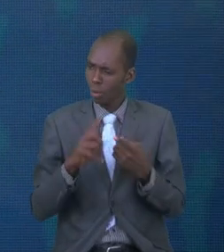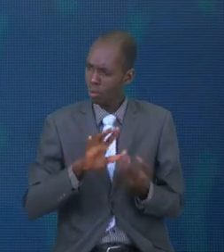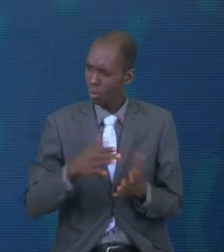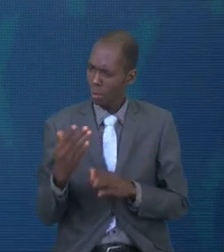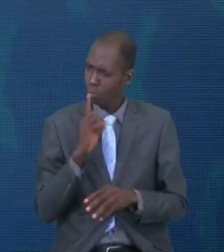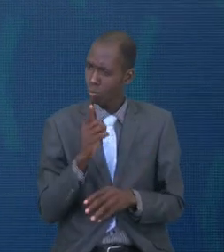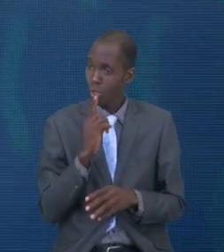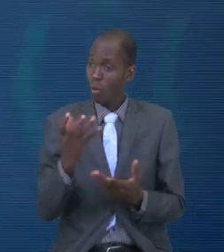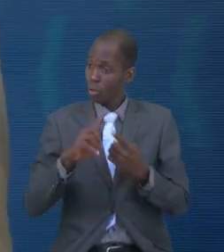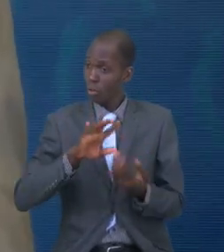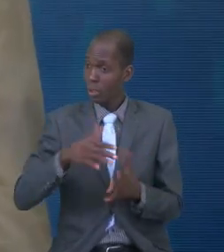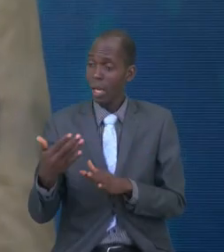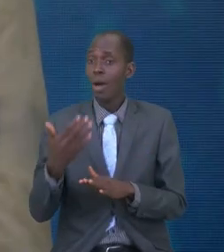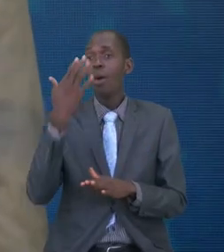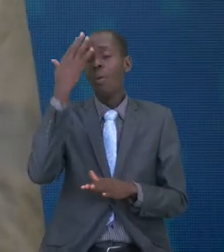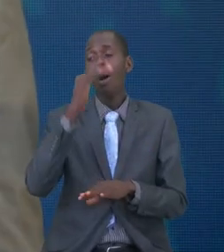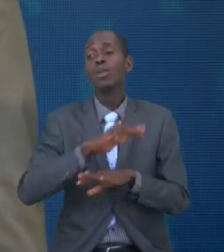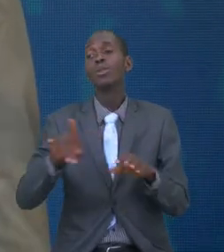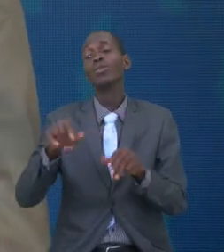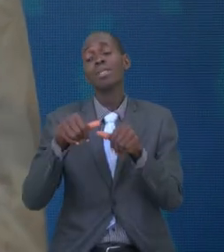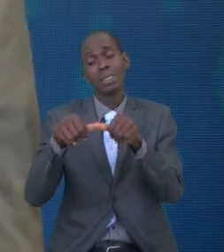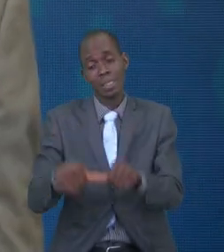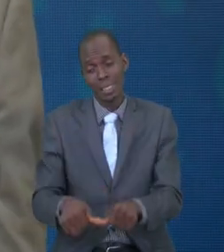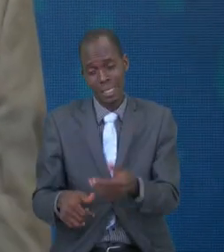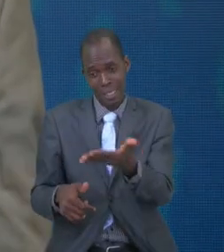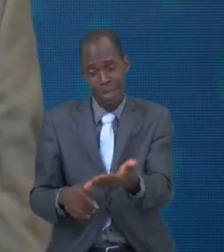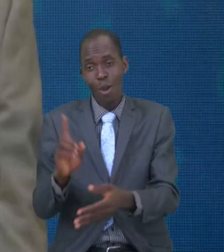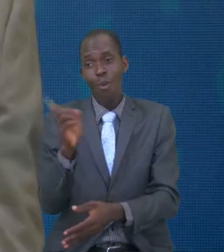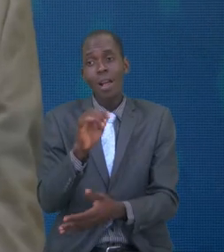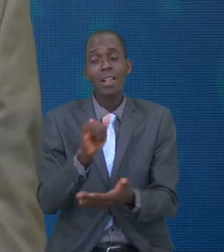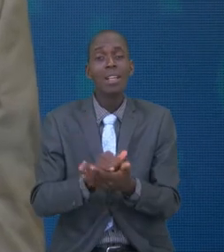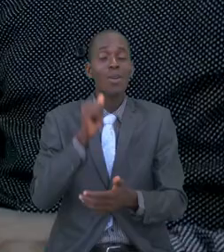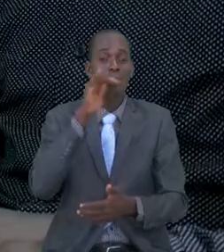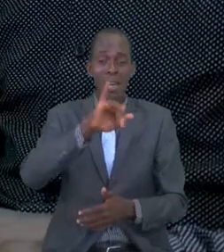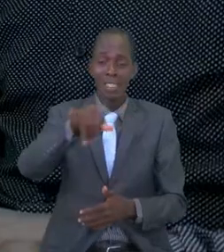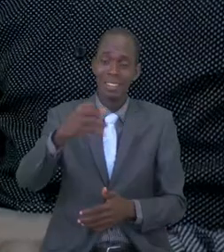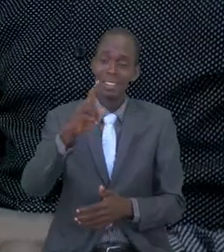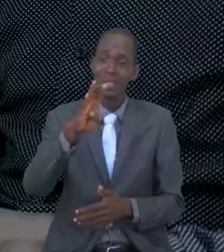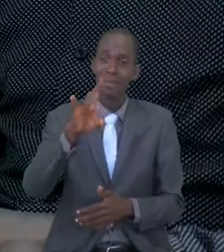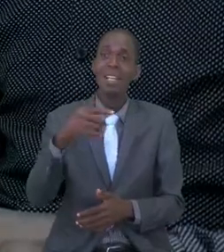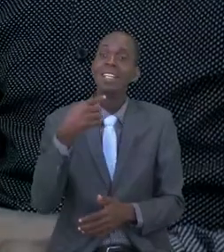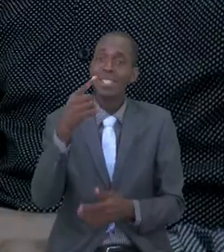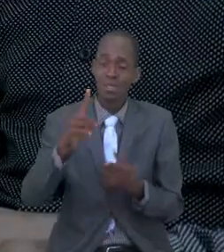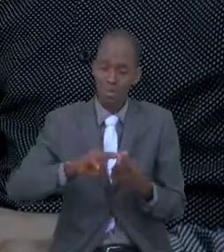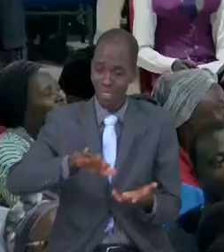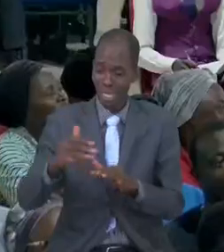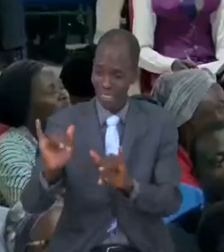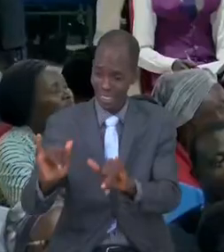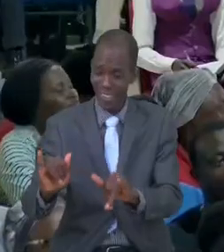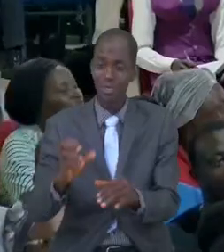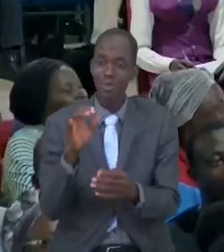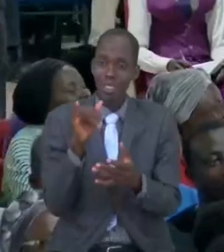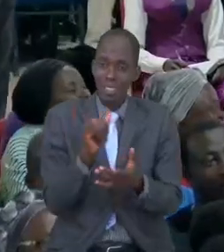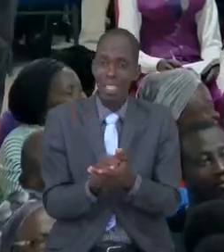to die, why didn't you stay where Jezebel told you? That by this time, if you